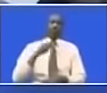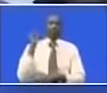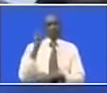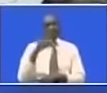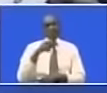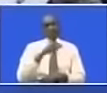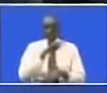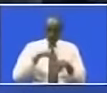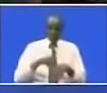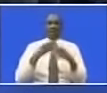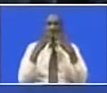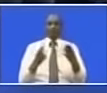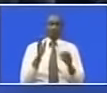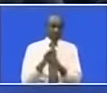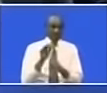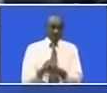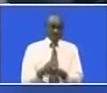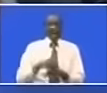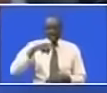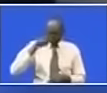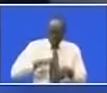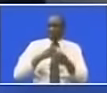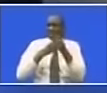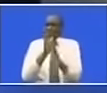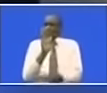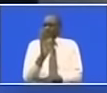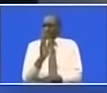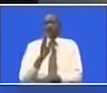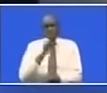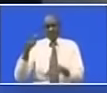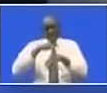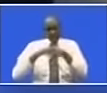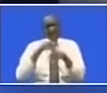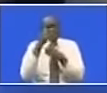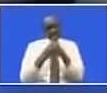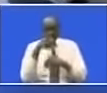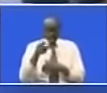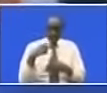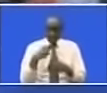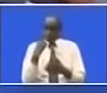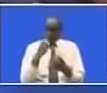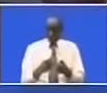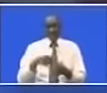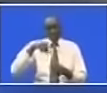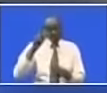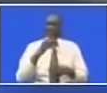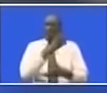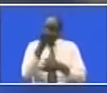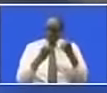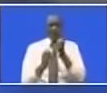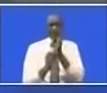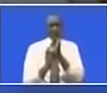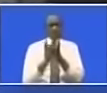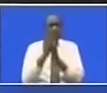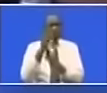nation. Thank you very much. Under Ouattara's leadership, the West African nation has re-emerged as a rising economic star on